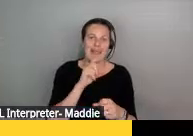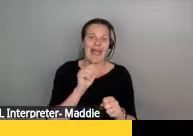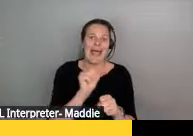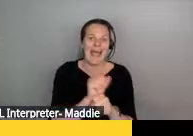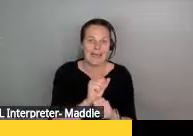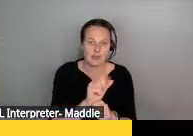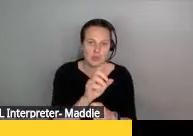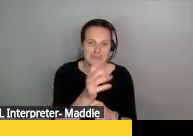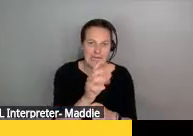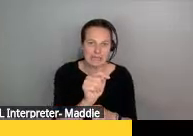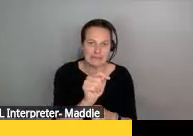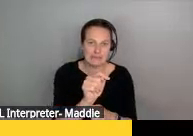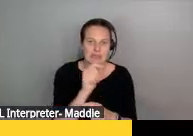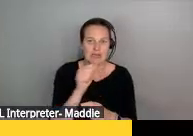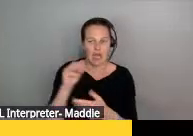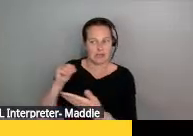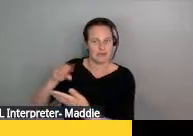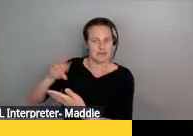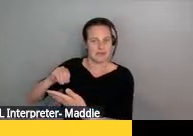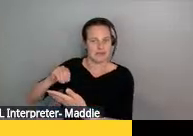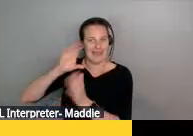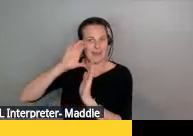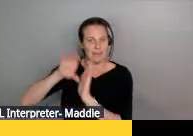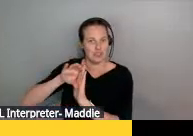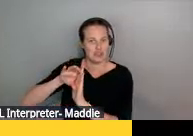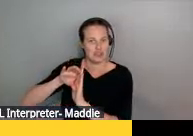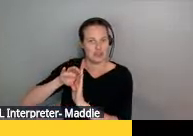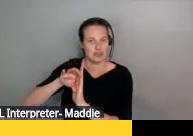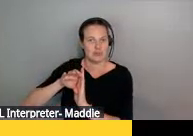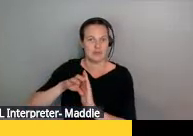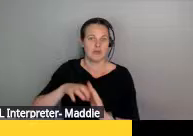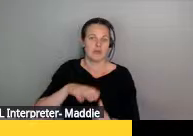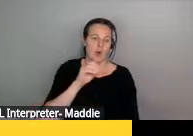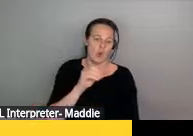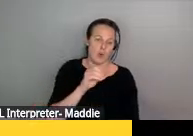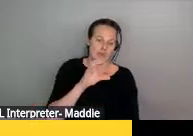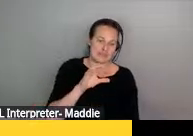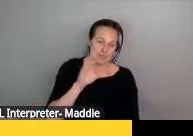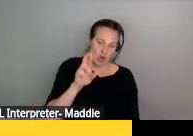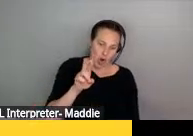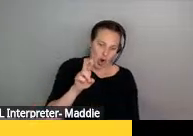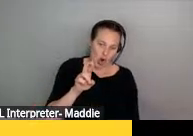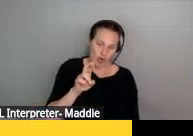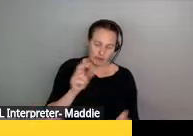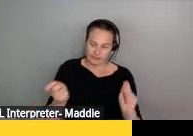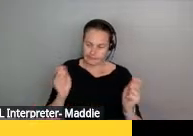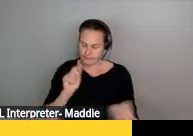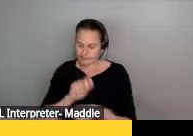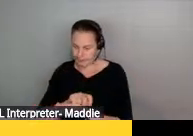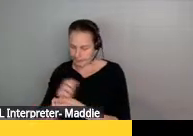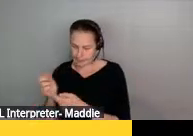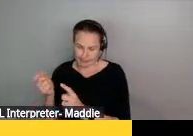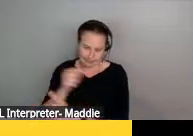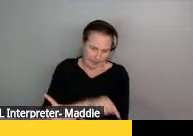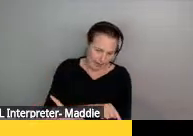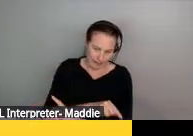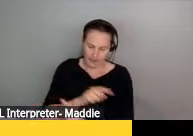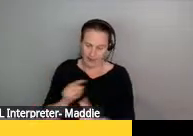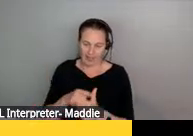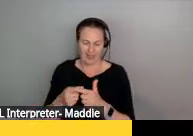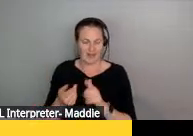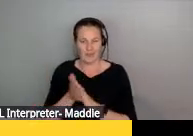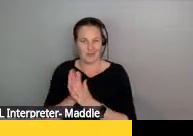not images of the text. Otherwise, we have to put it through OCR and retrofit it, and that's when it gets really